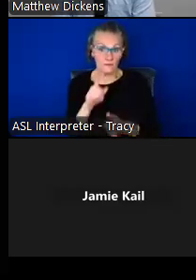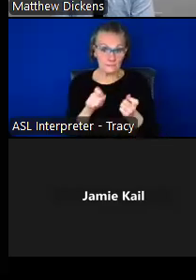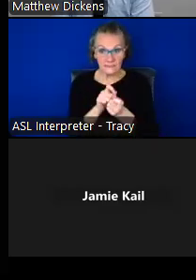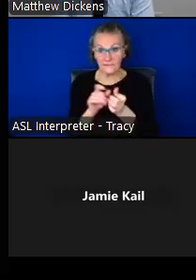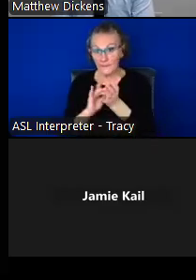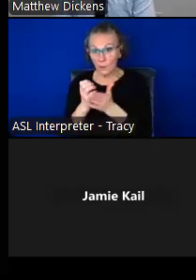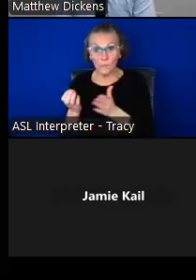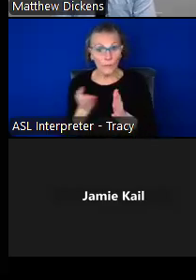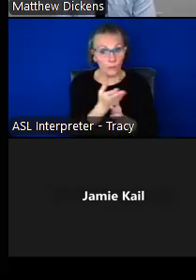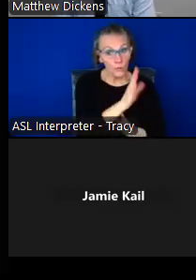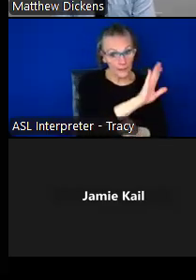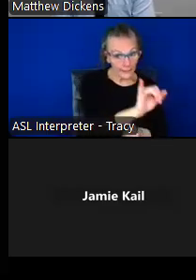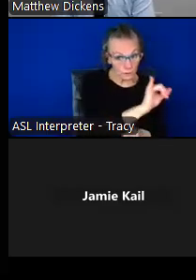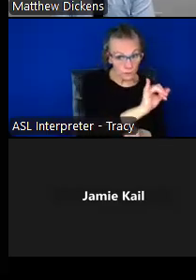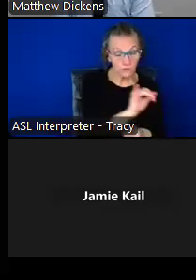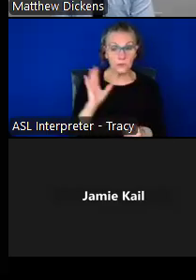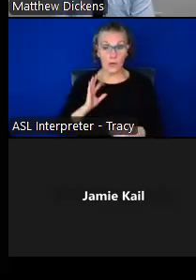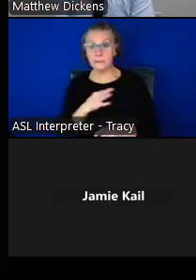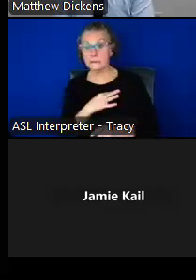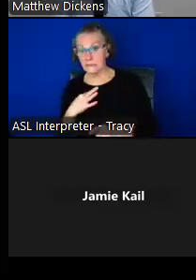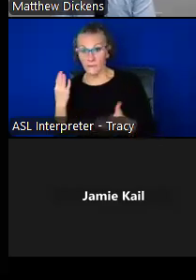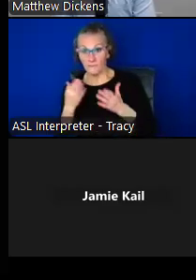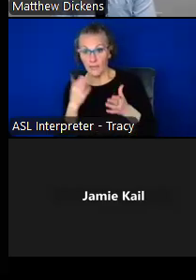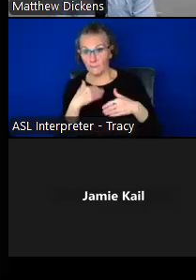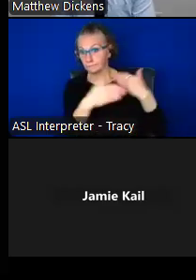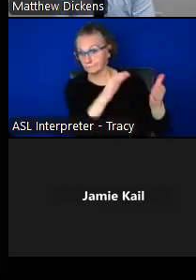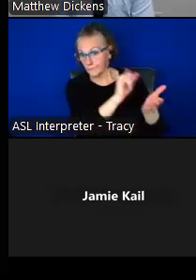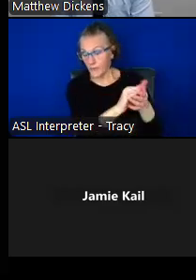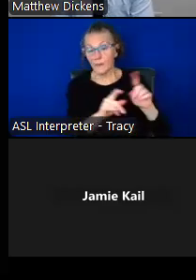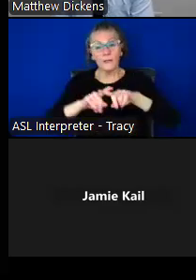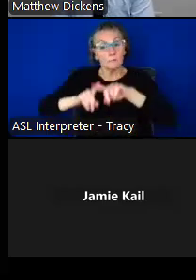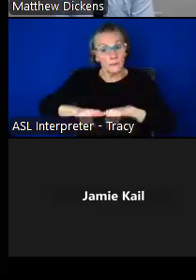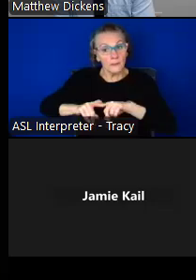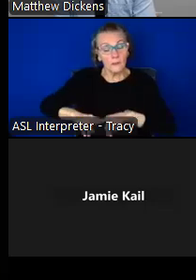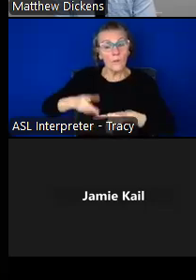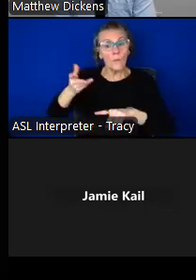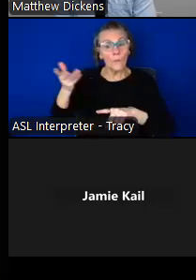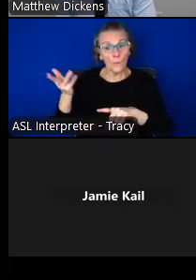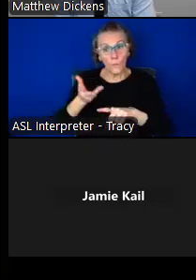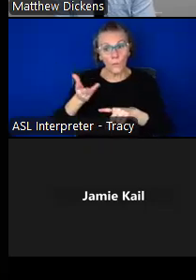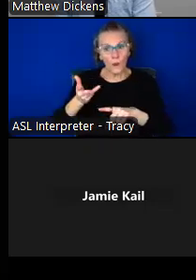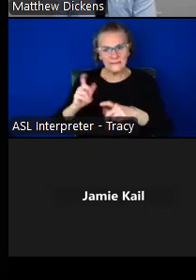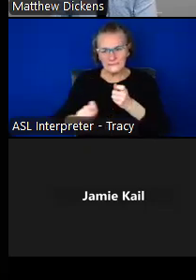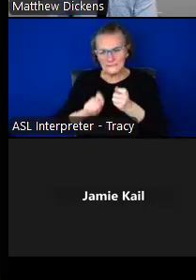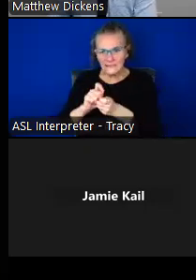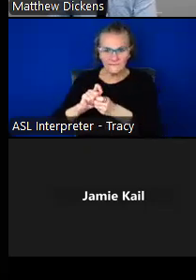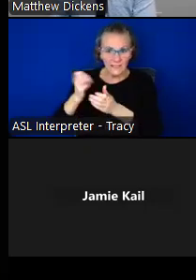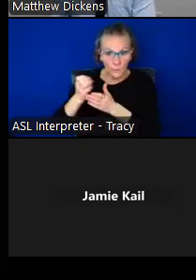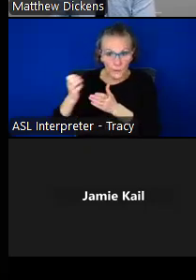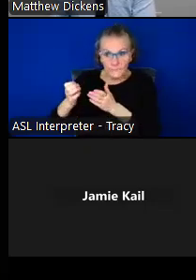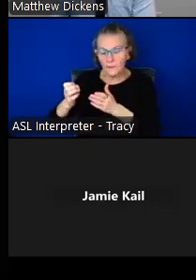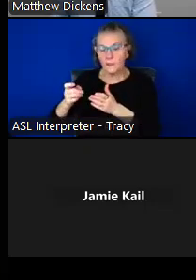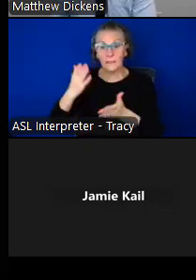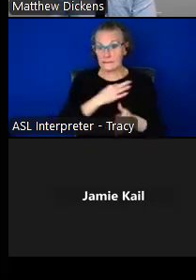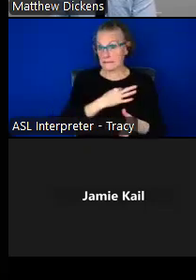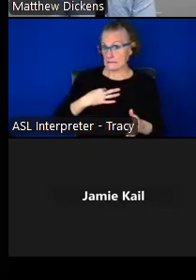equipment through their insurance. And so our staff may seek that. Depending on what the adaptive equipment is, it may be something that our